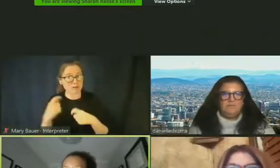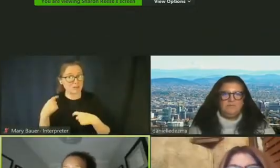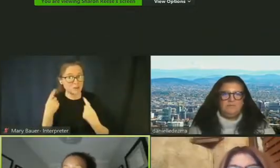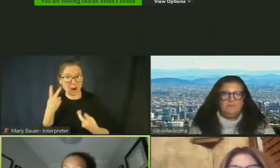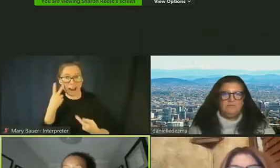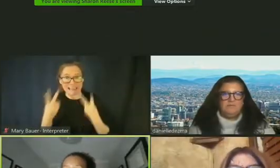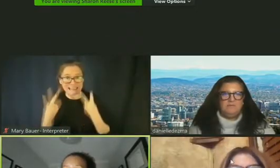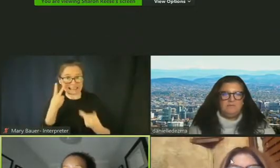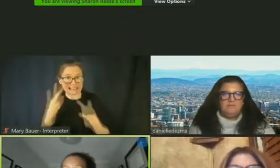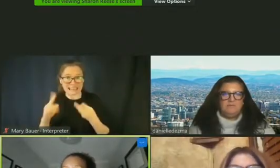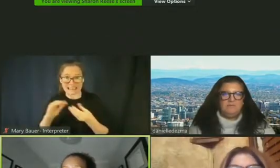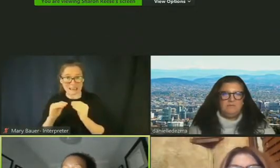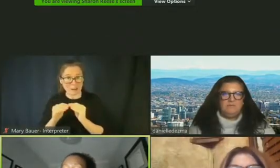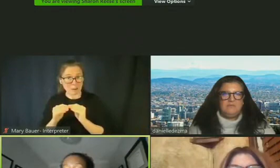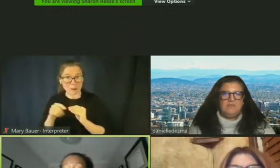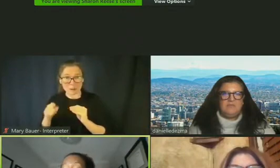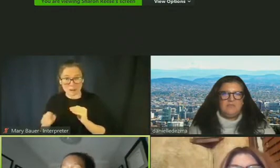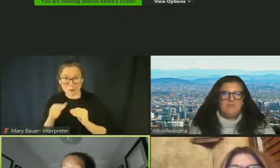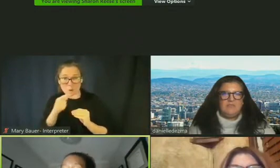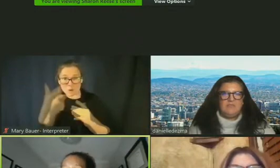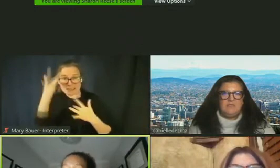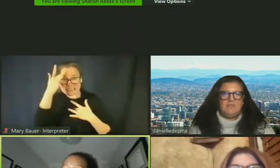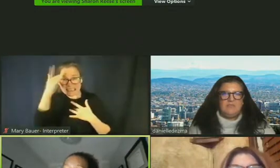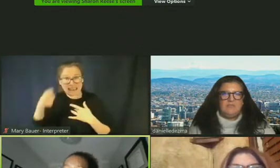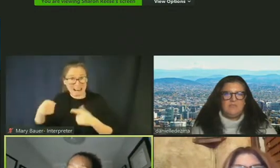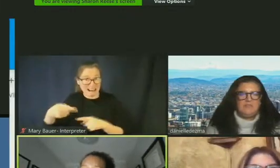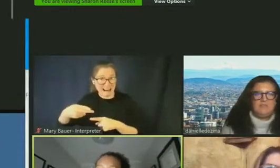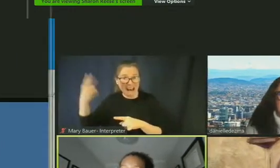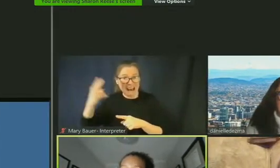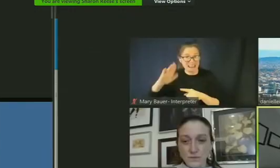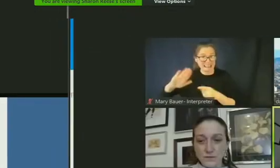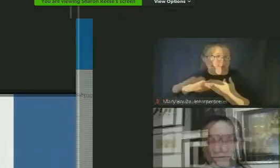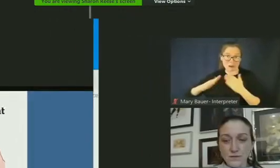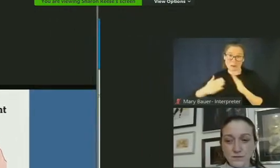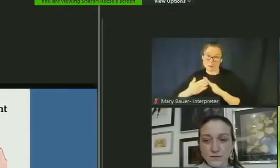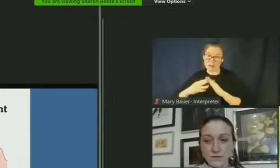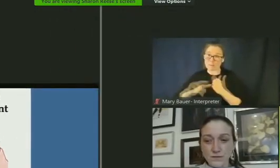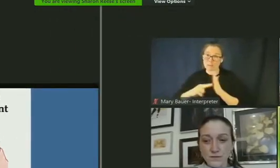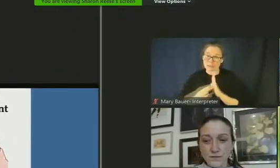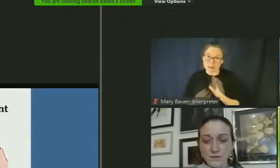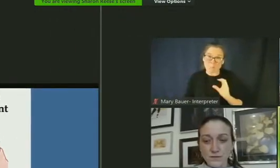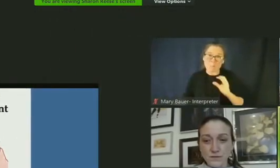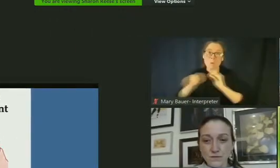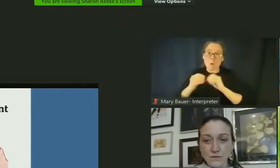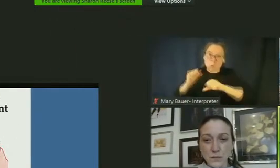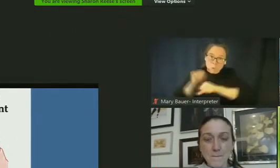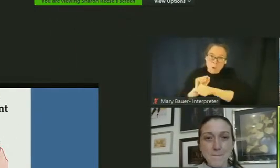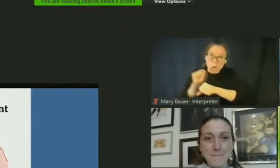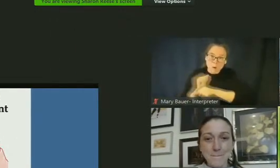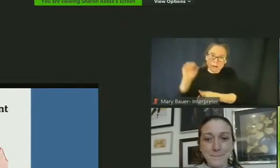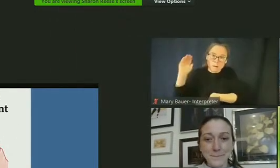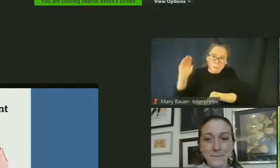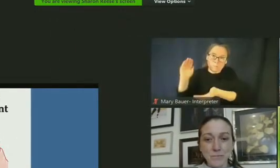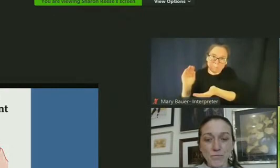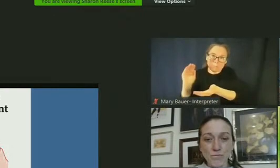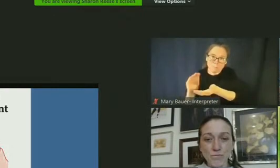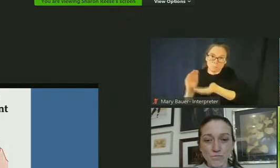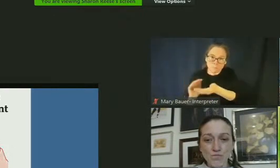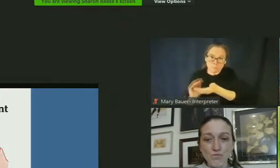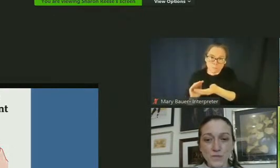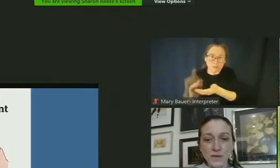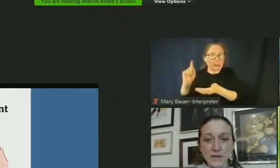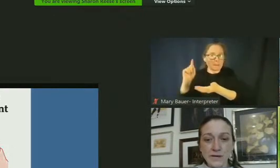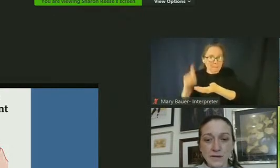is highest in those communities, we have to work that much harder to get those numbers down. And in terms of mounting enough armies and all